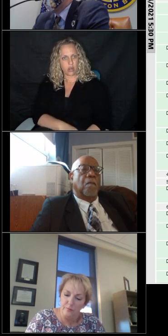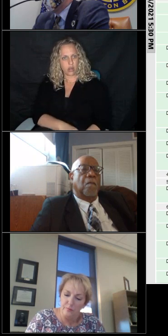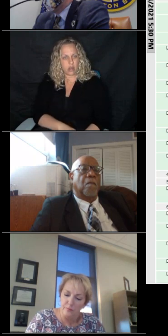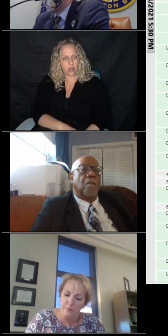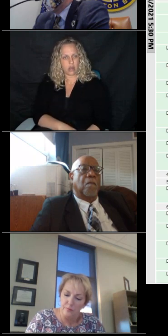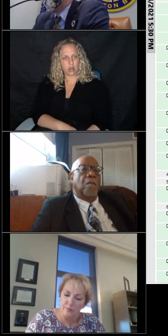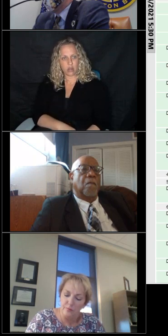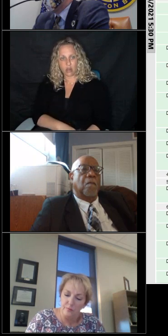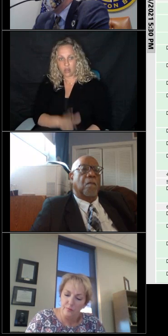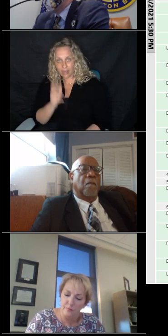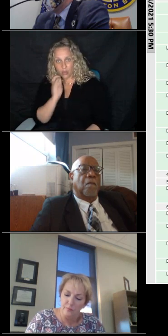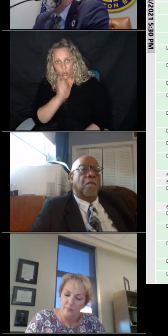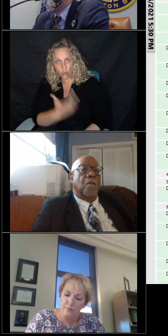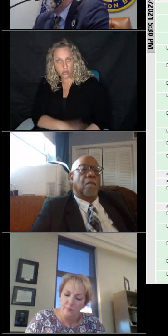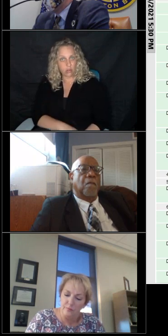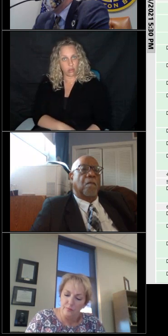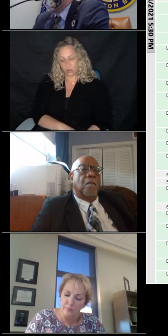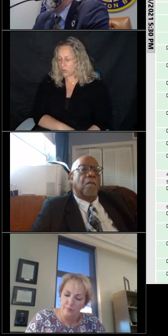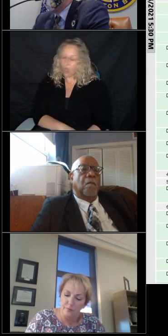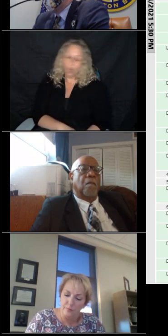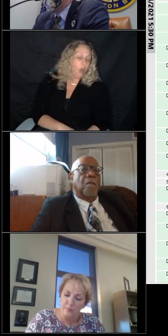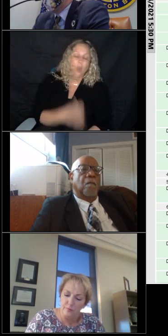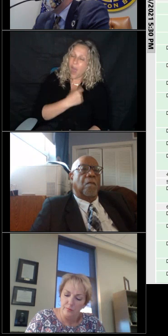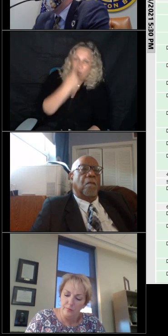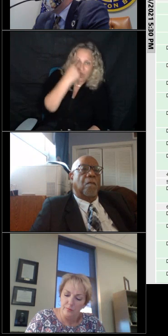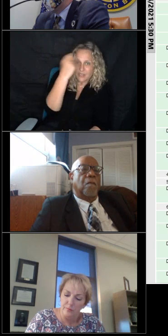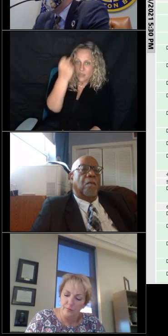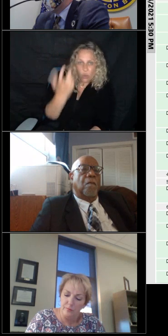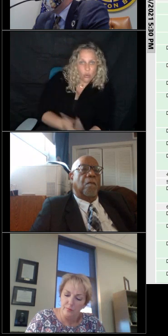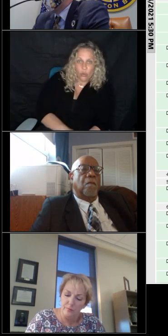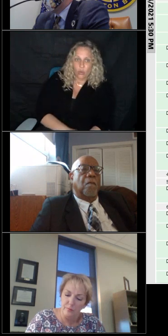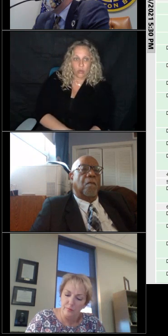That's cool? No, I don't think so. So with that, I'm done.